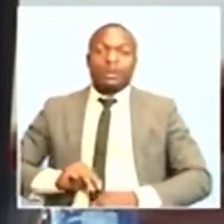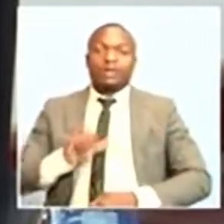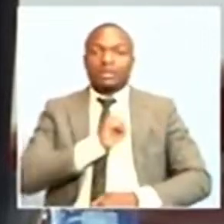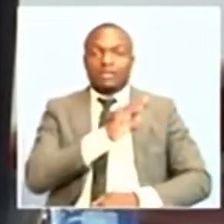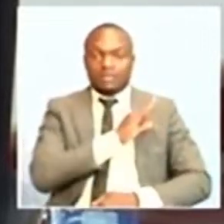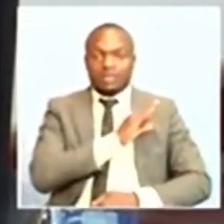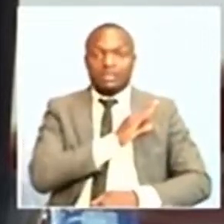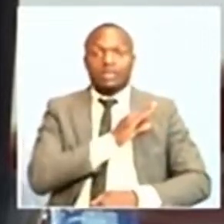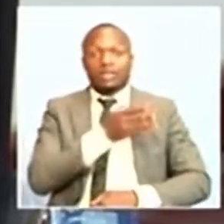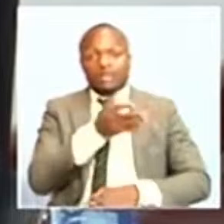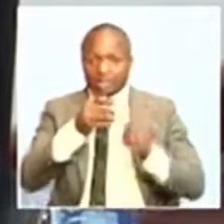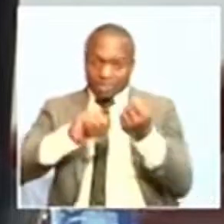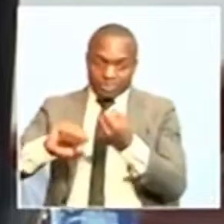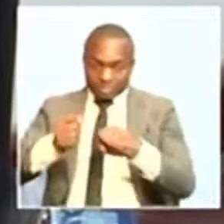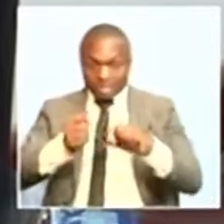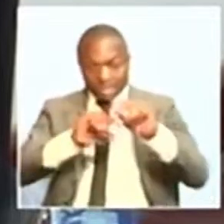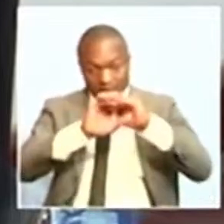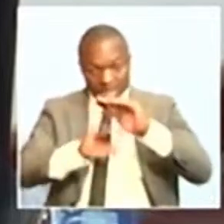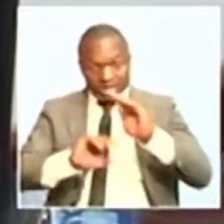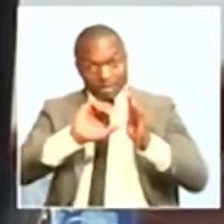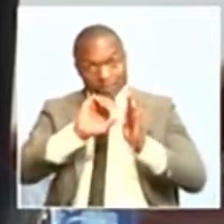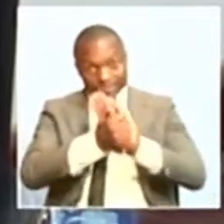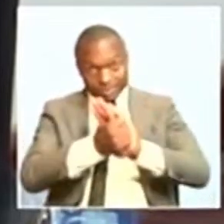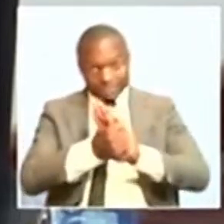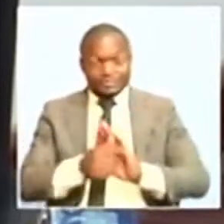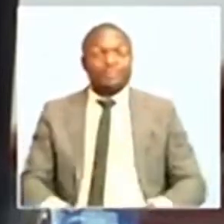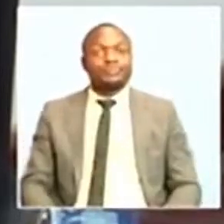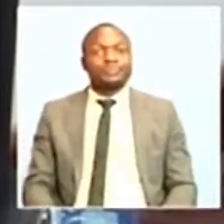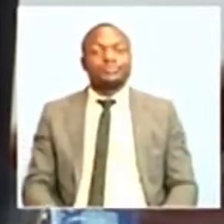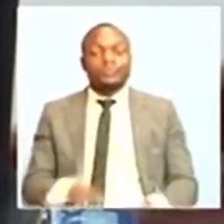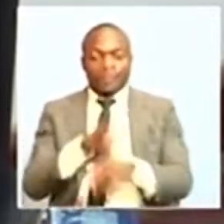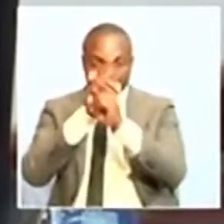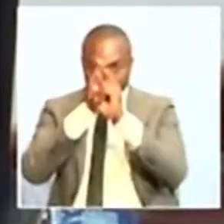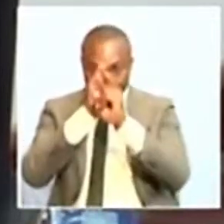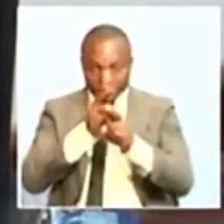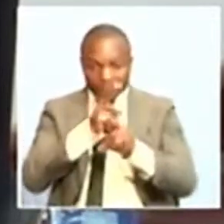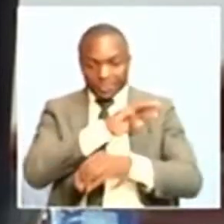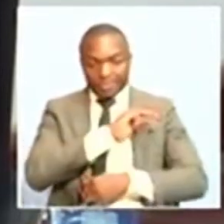who are protected under the Act. And honorable members,